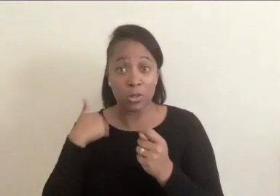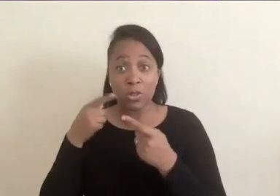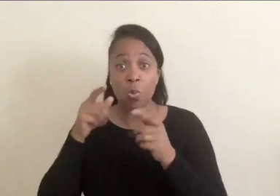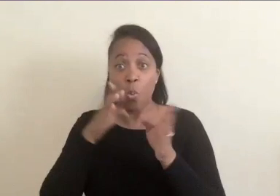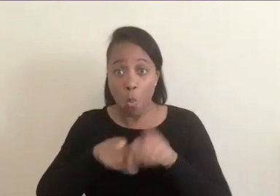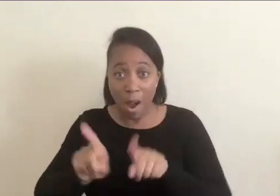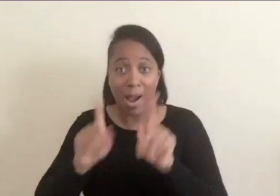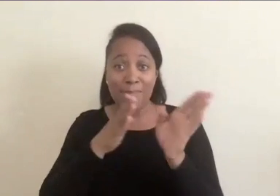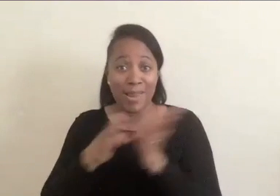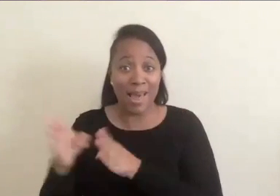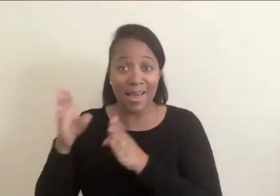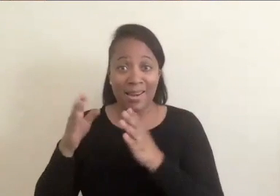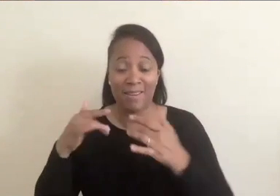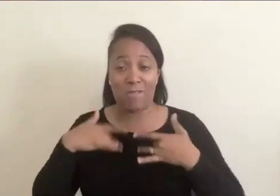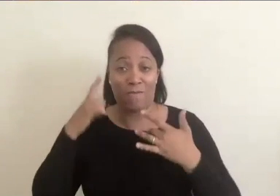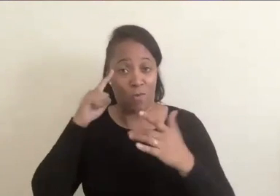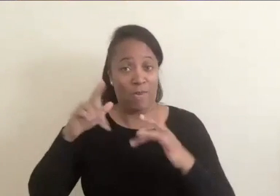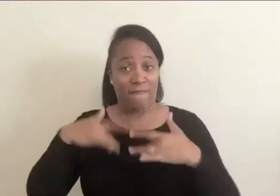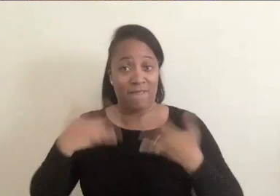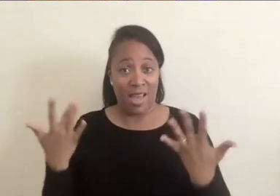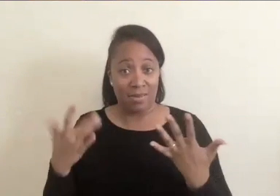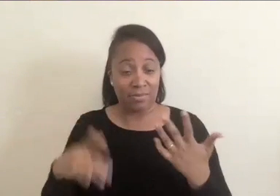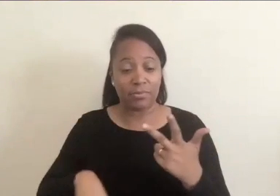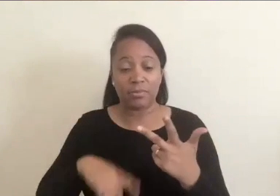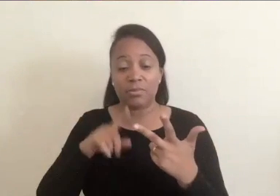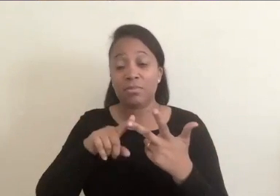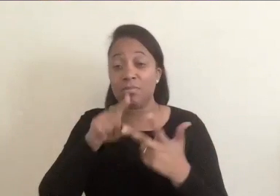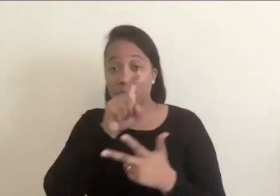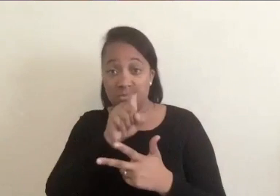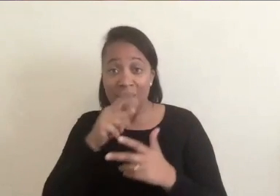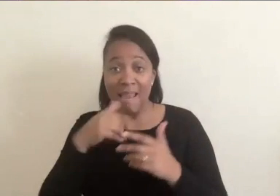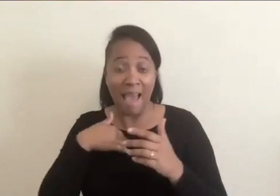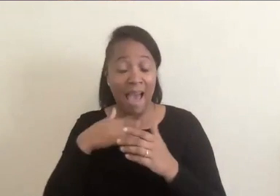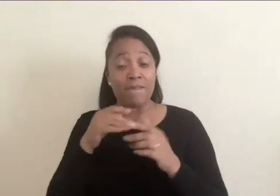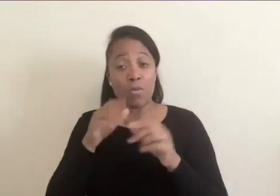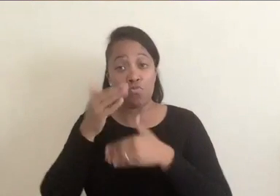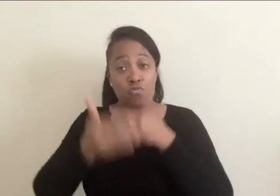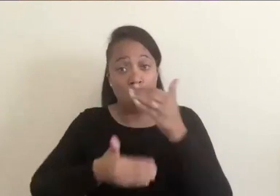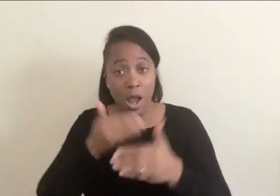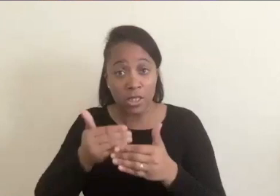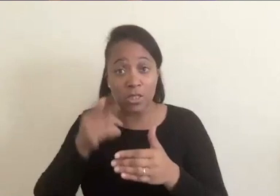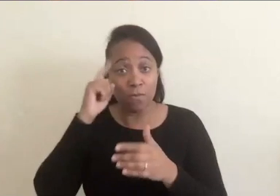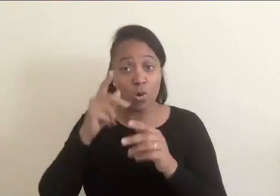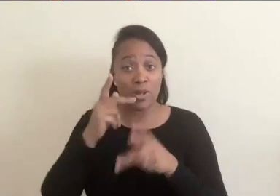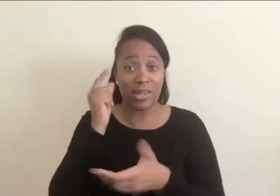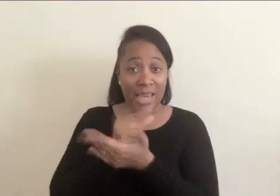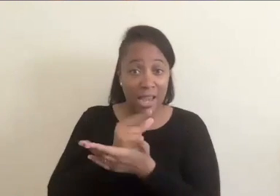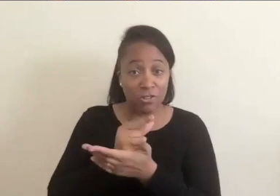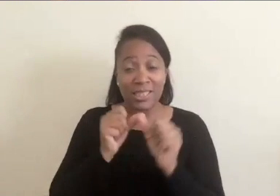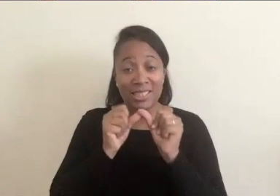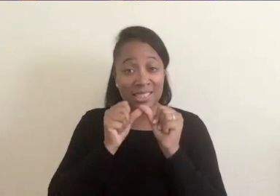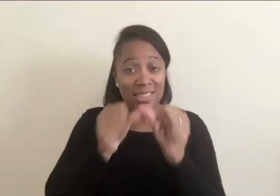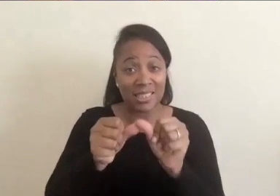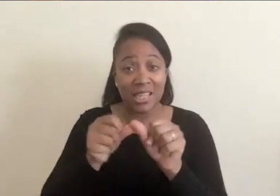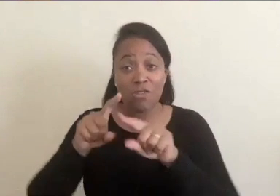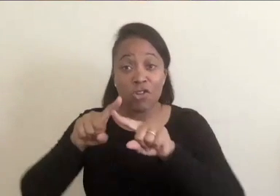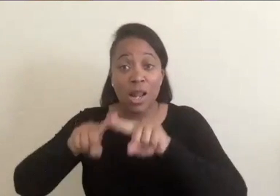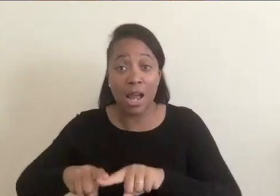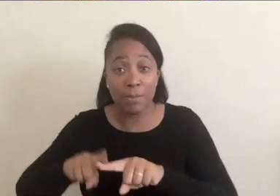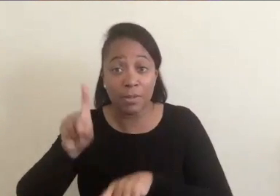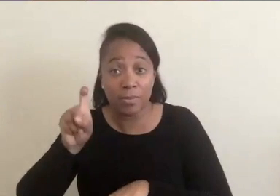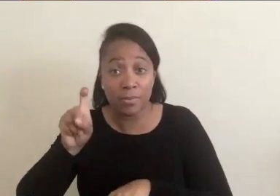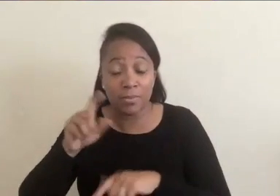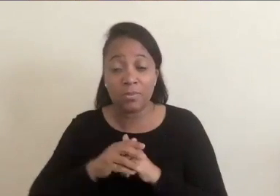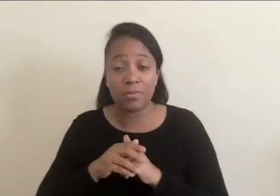event? And do they have a process to guarantee consistency and reliability? For example, do